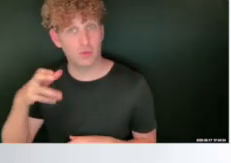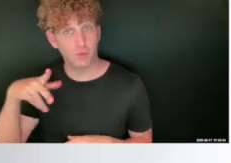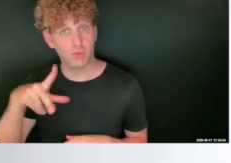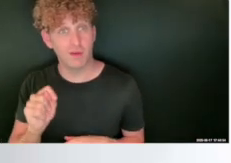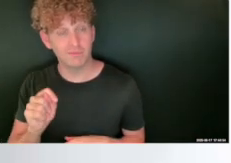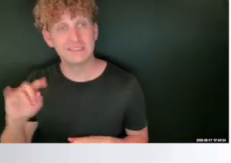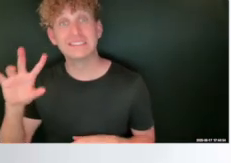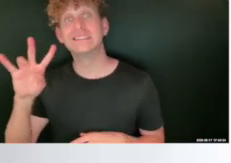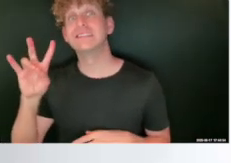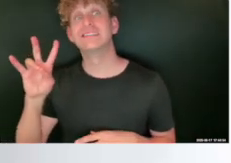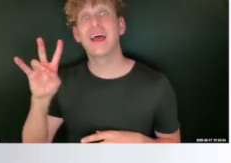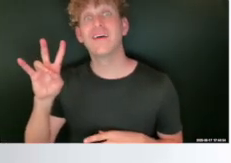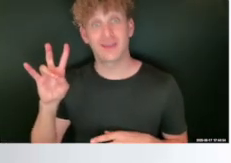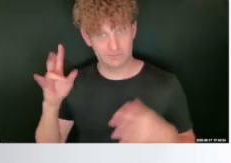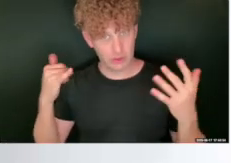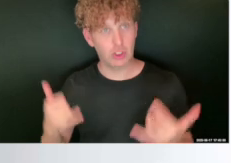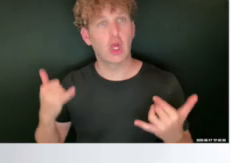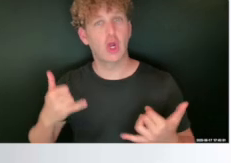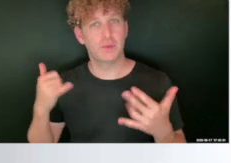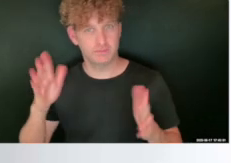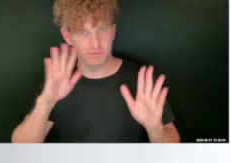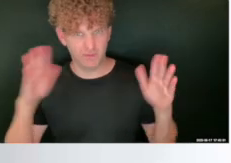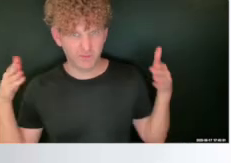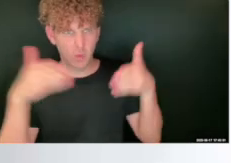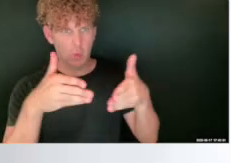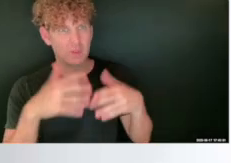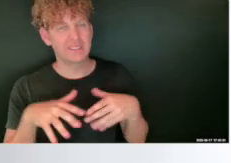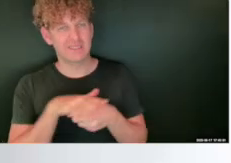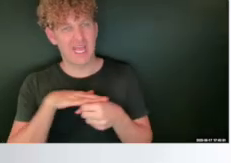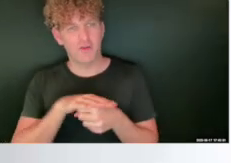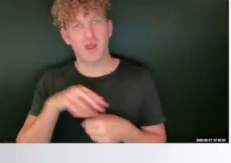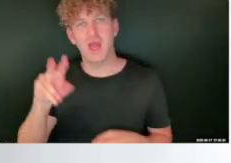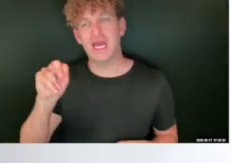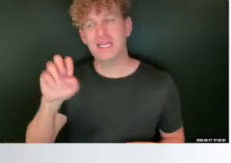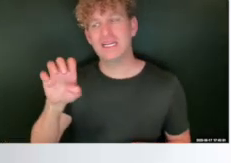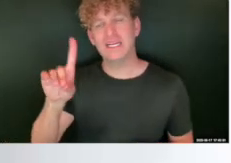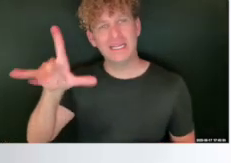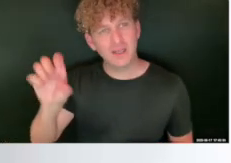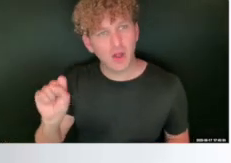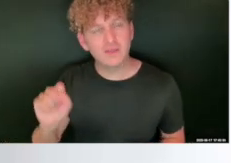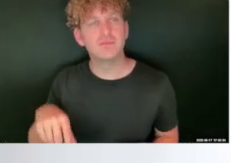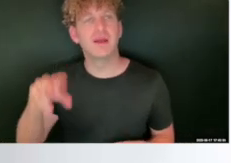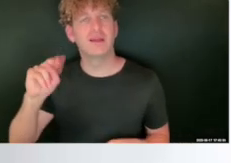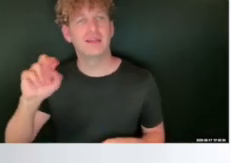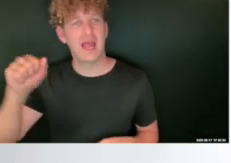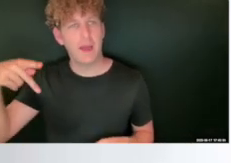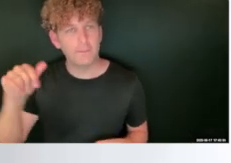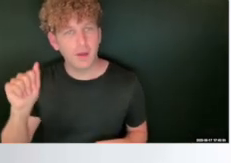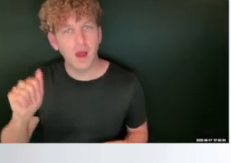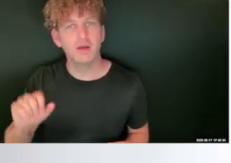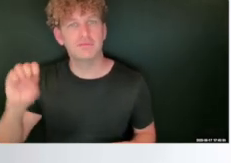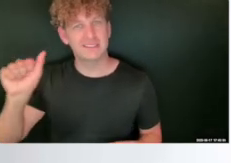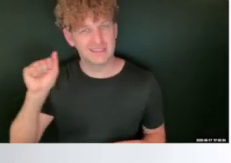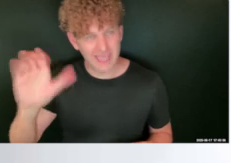stronger, more equitable transportation systems that better serve communities with the greatest need